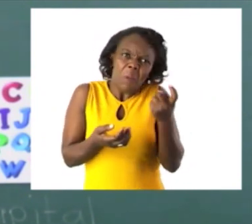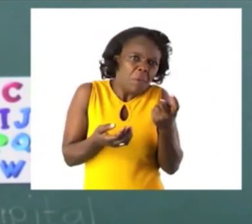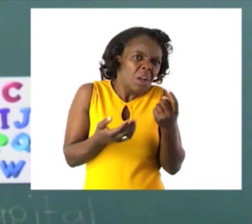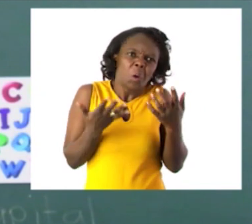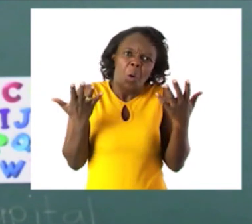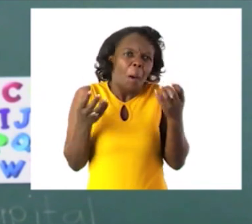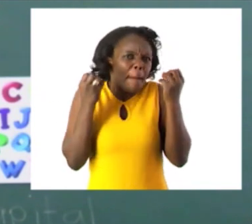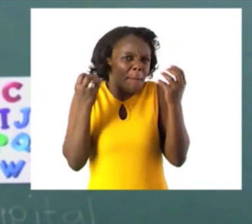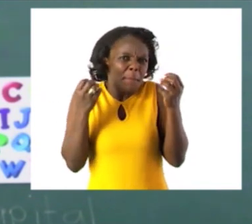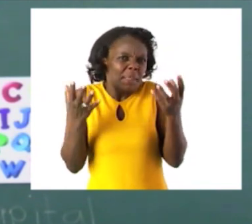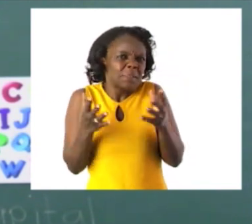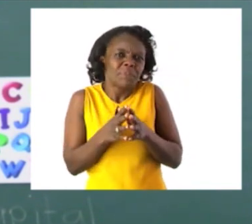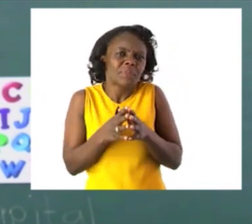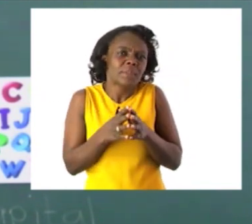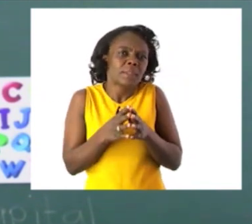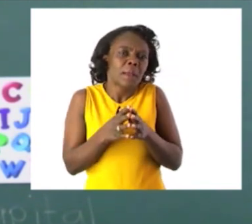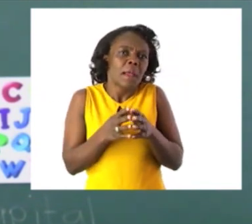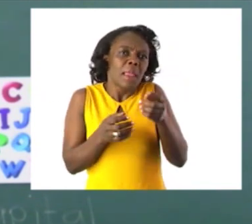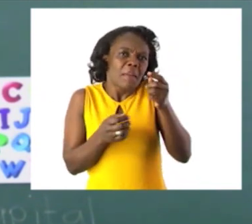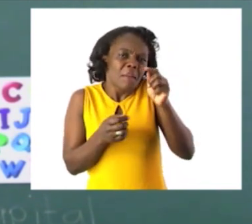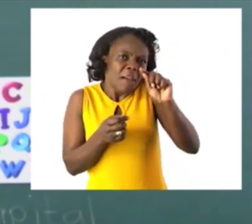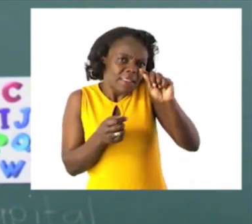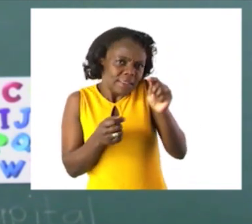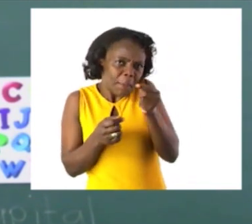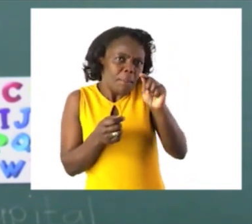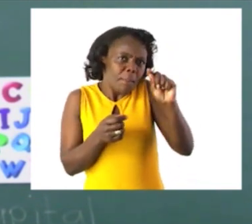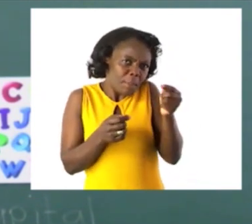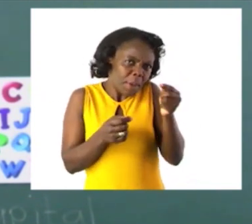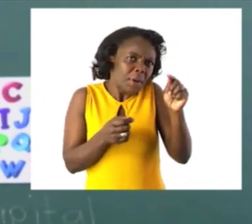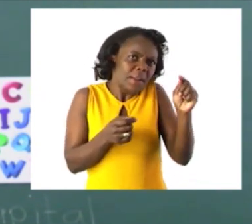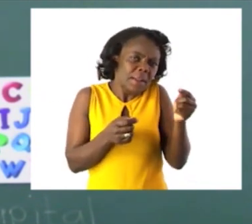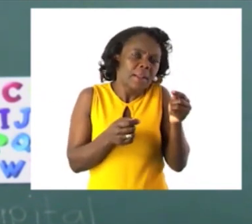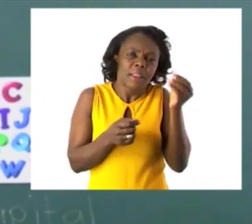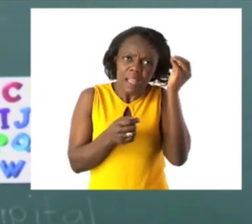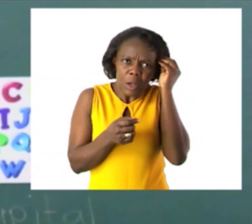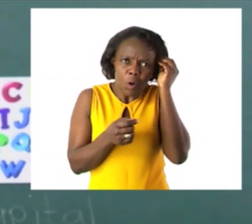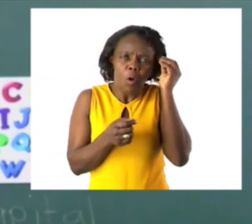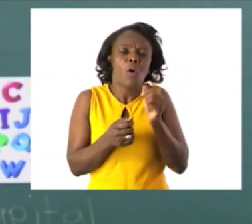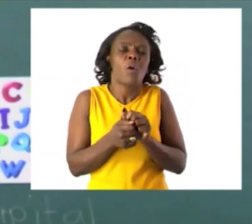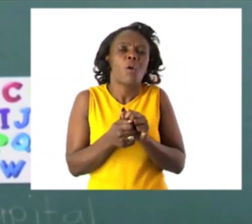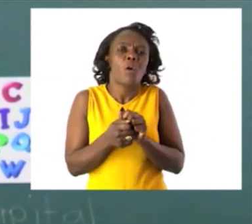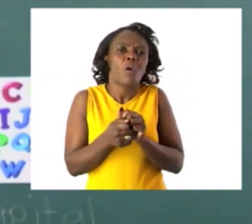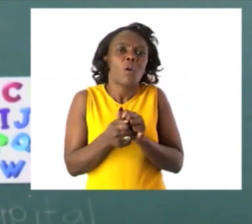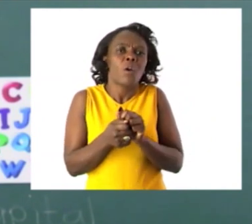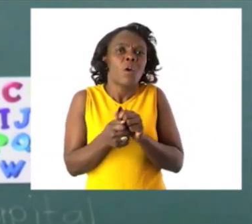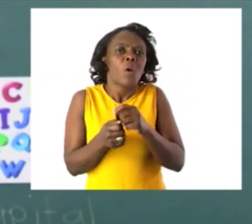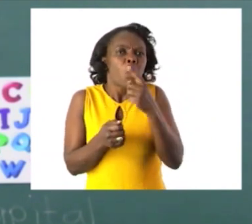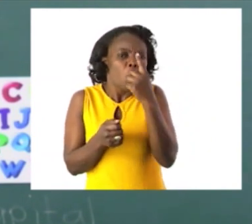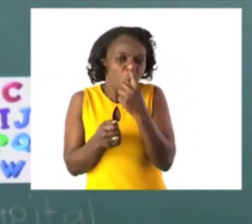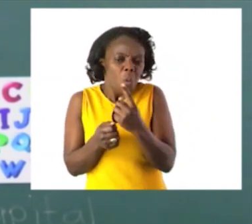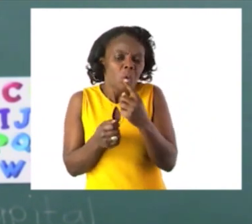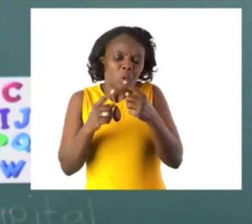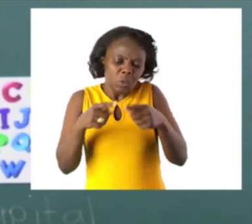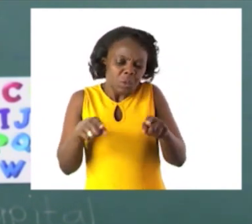moment I separate them by putting the commas, then now someone will know that these numbers are different and